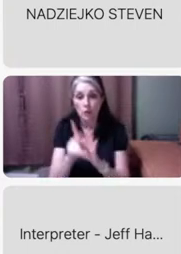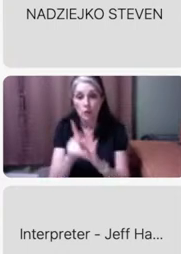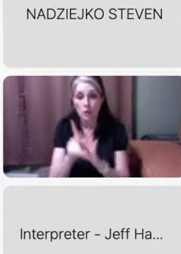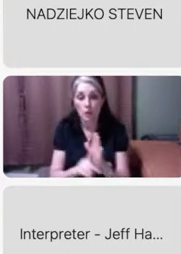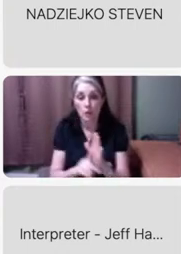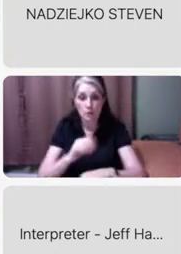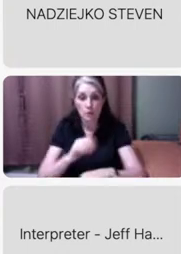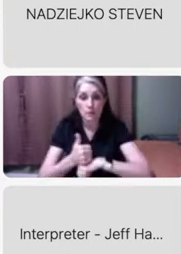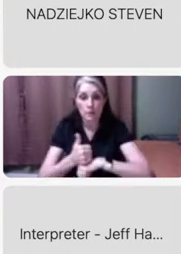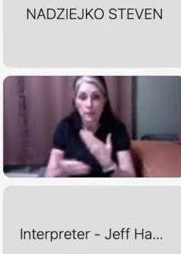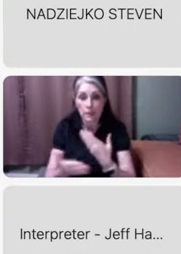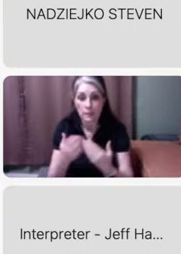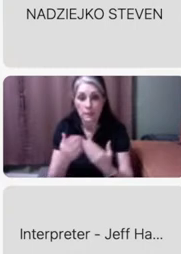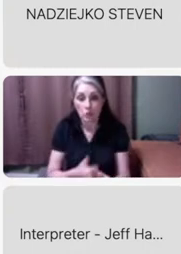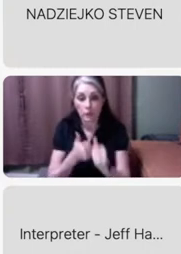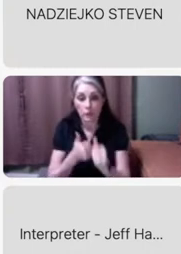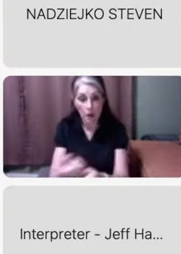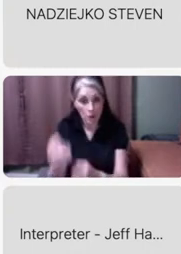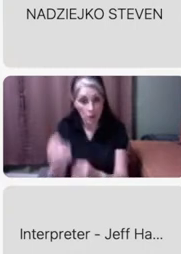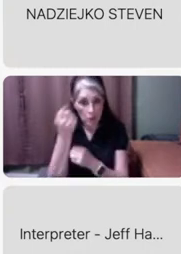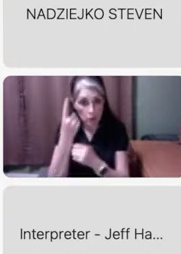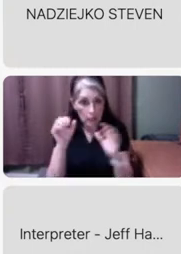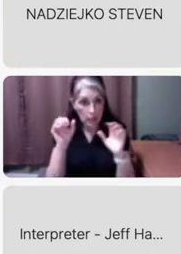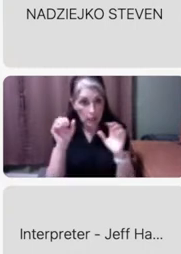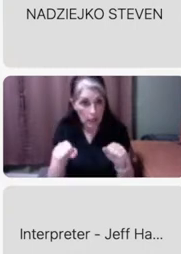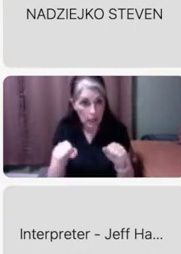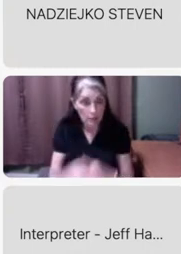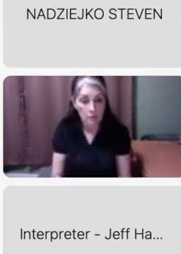understand next slide please